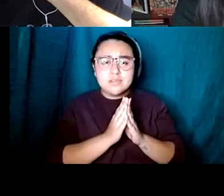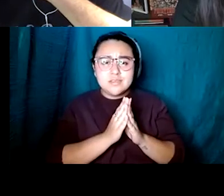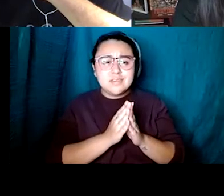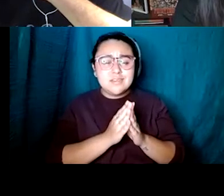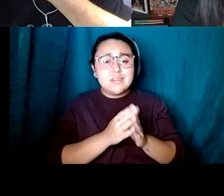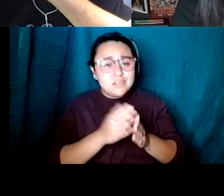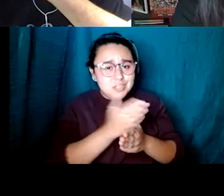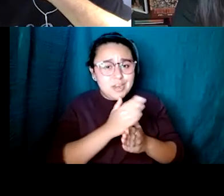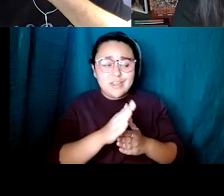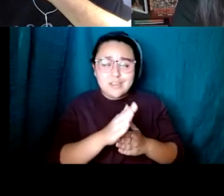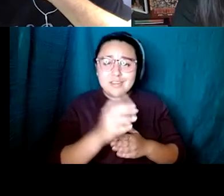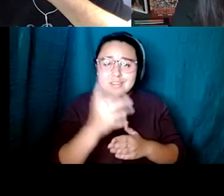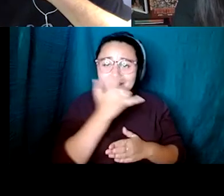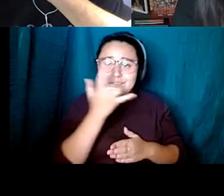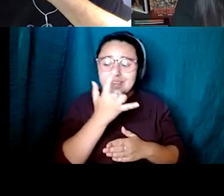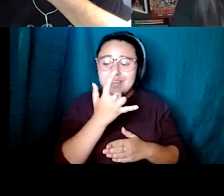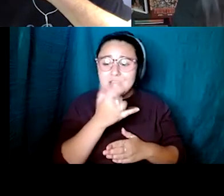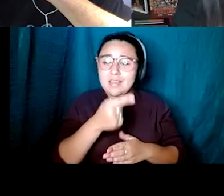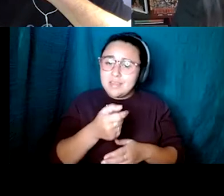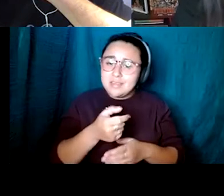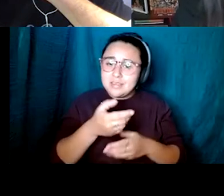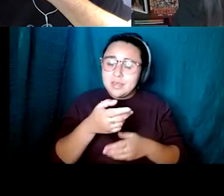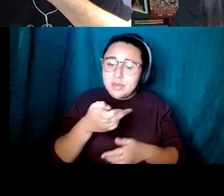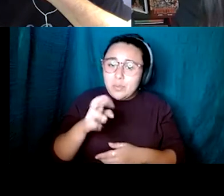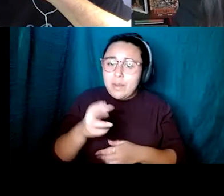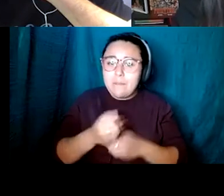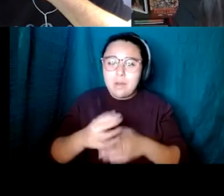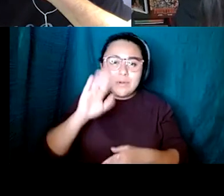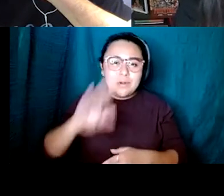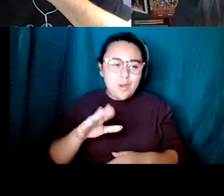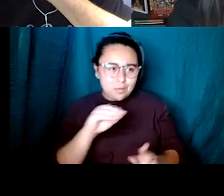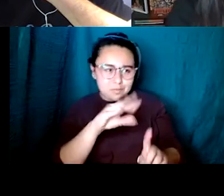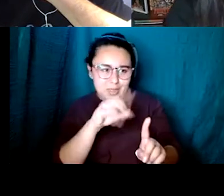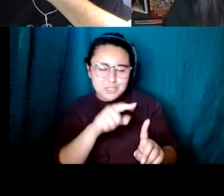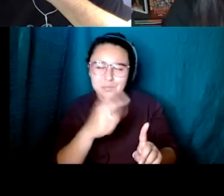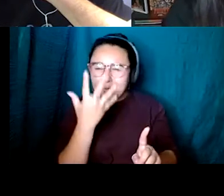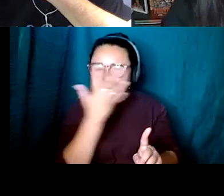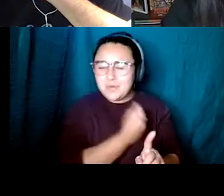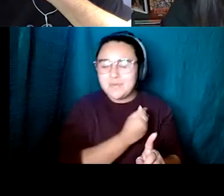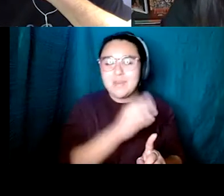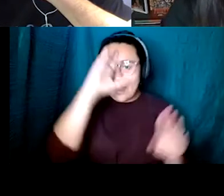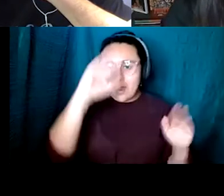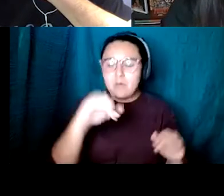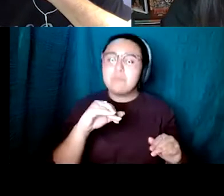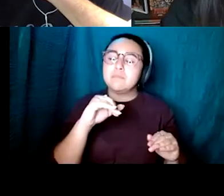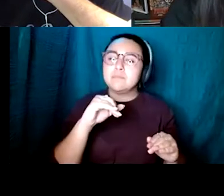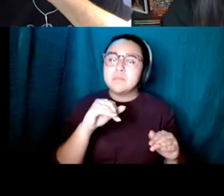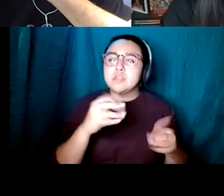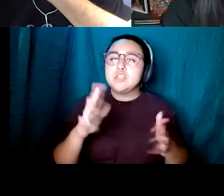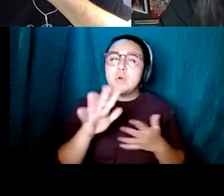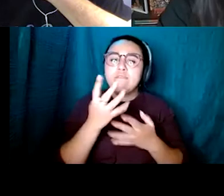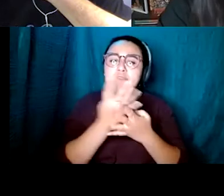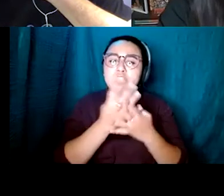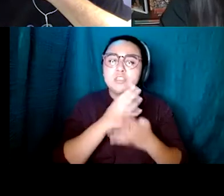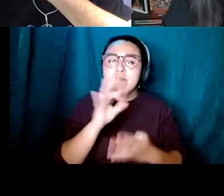poses. This queer poem knows you photograph beautifully and hopes you're less inclined to filter your flaws